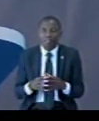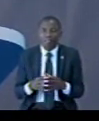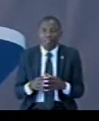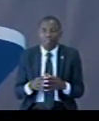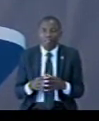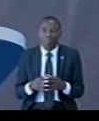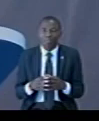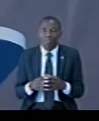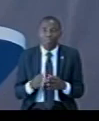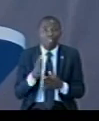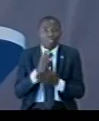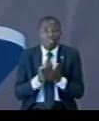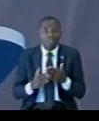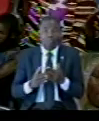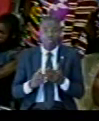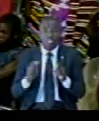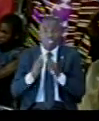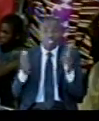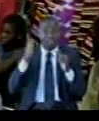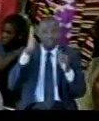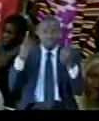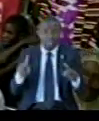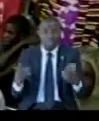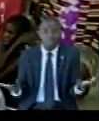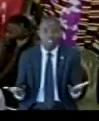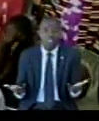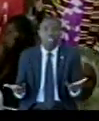something great will happen here tonight.